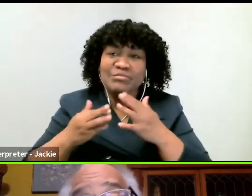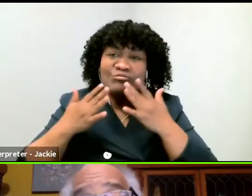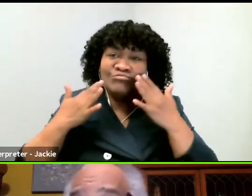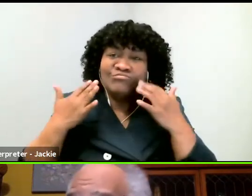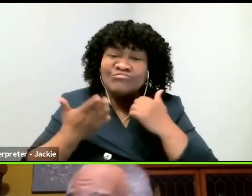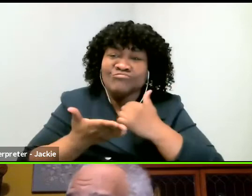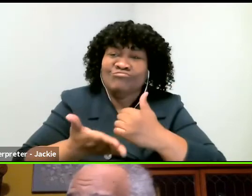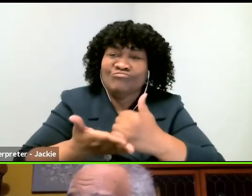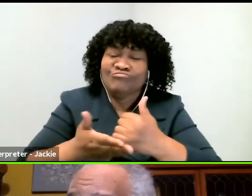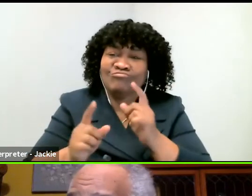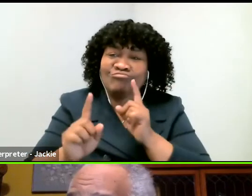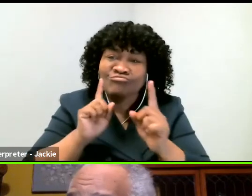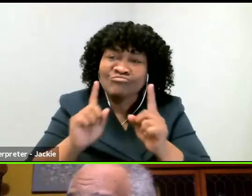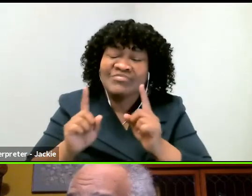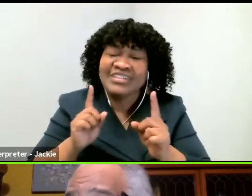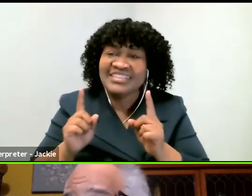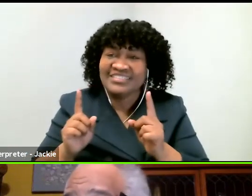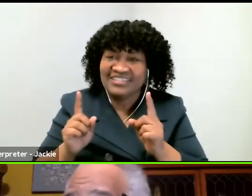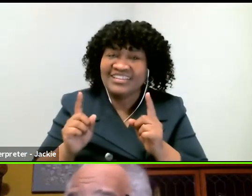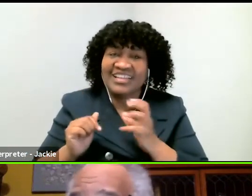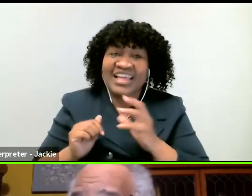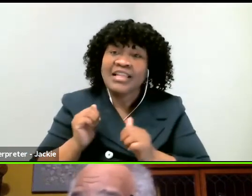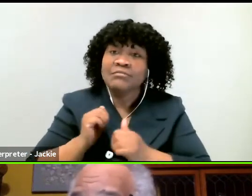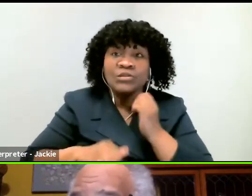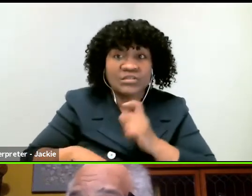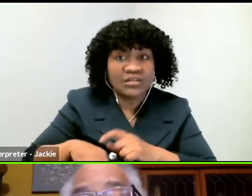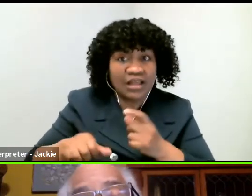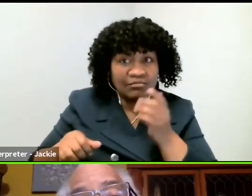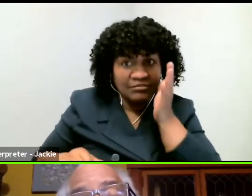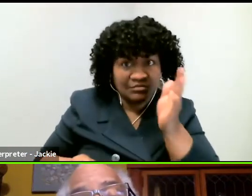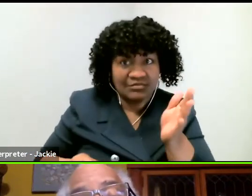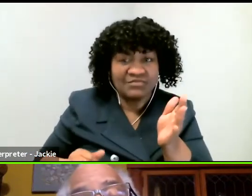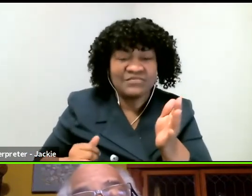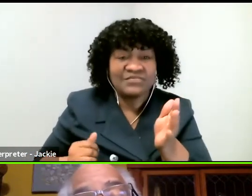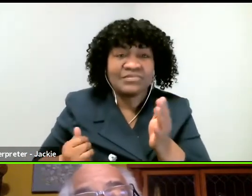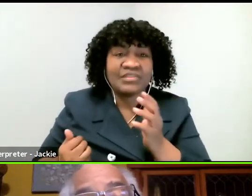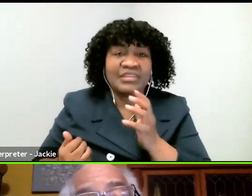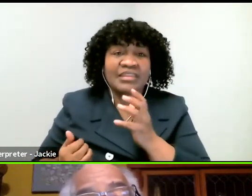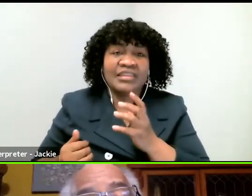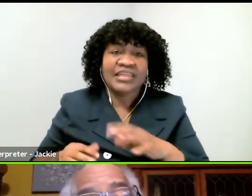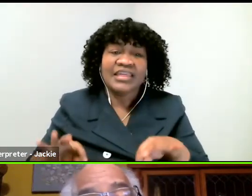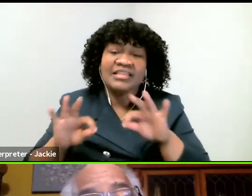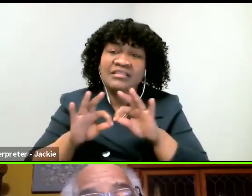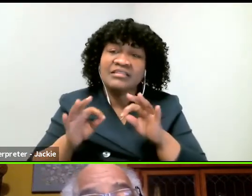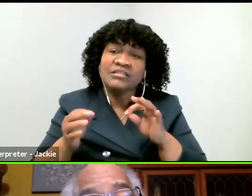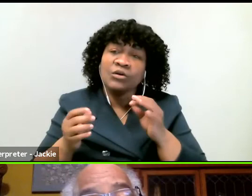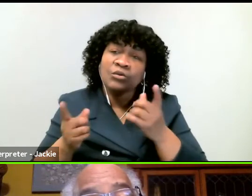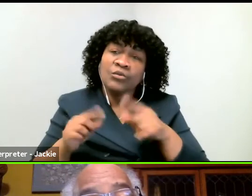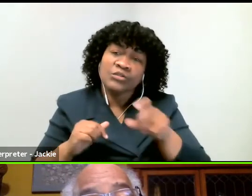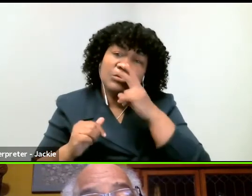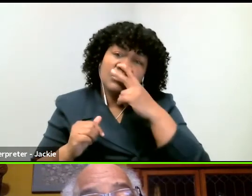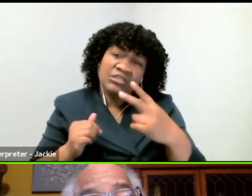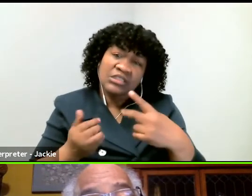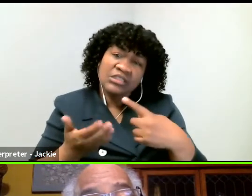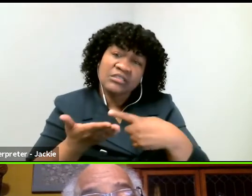these conversations and most of the time, and edges to the conversation